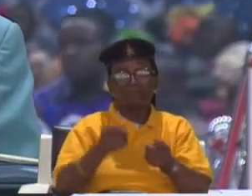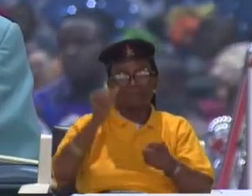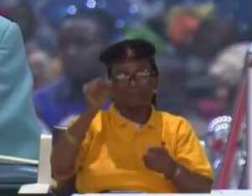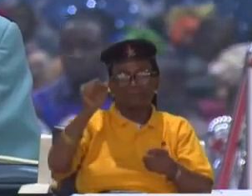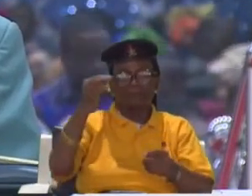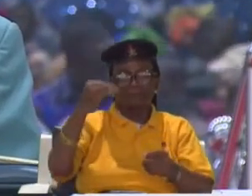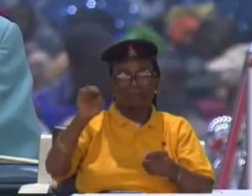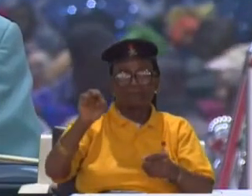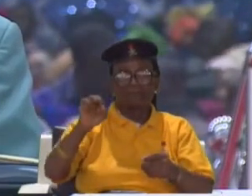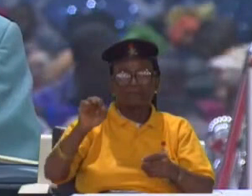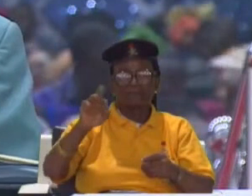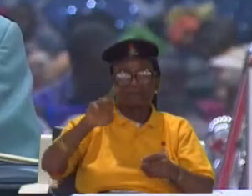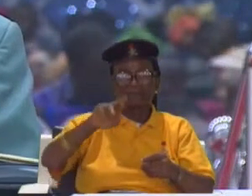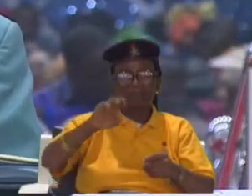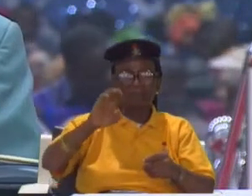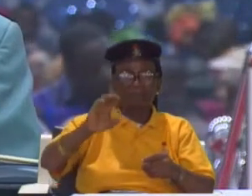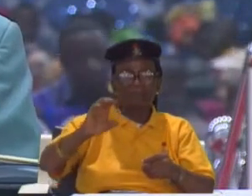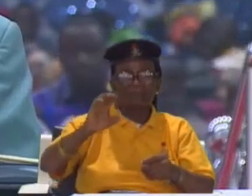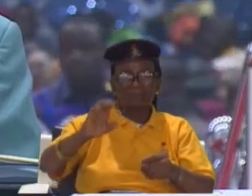University.